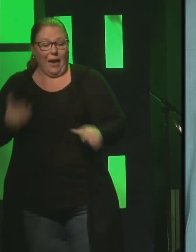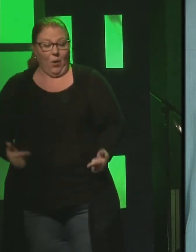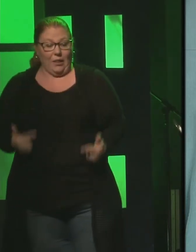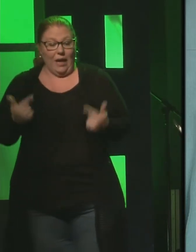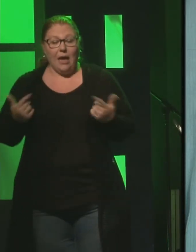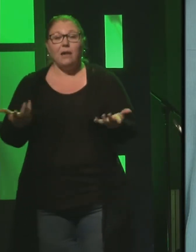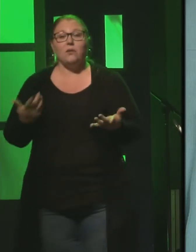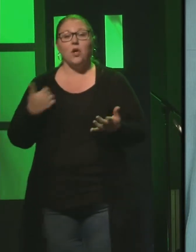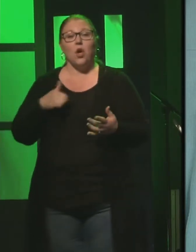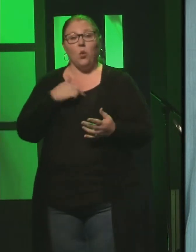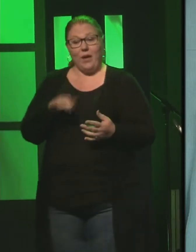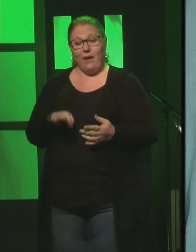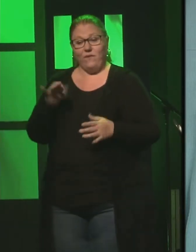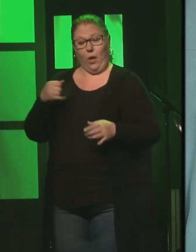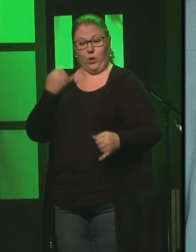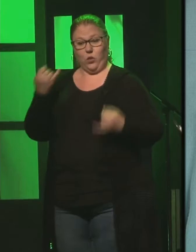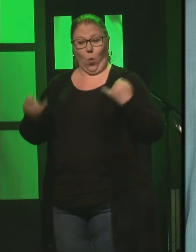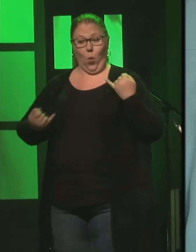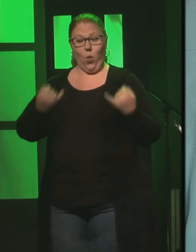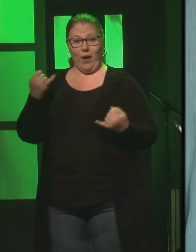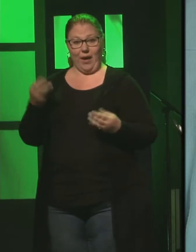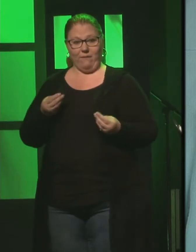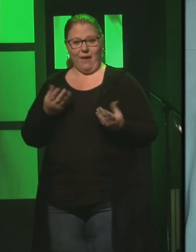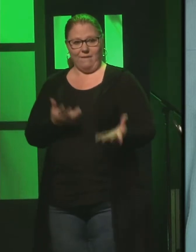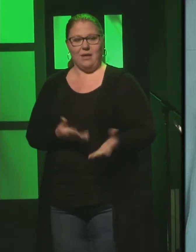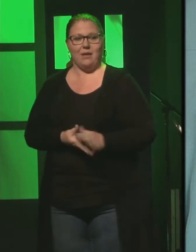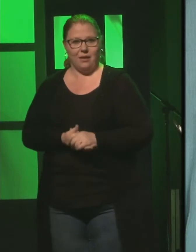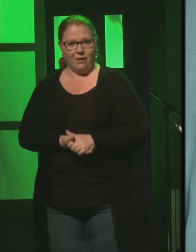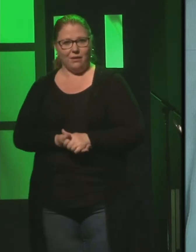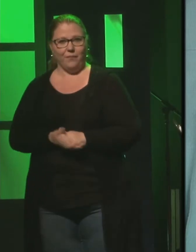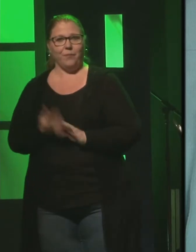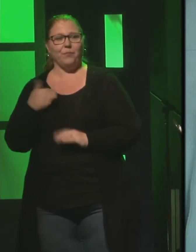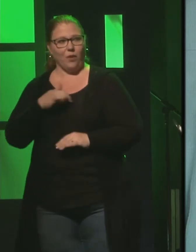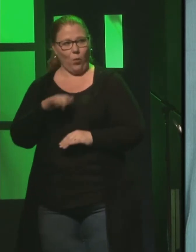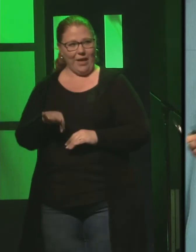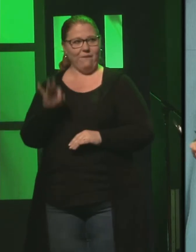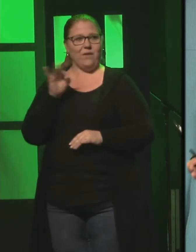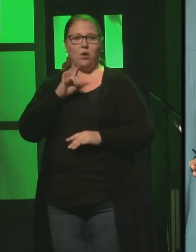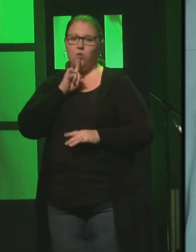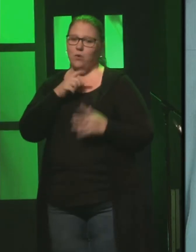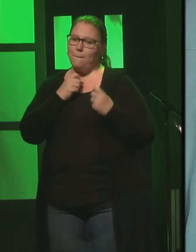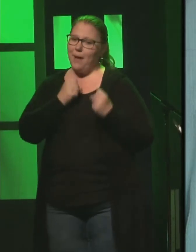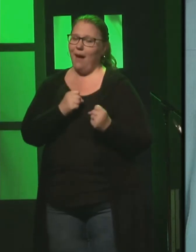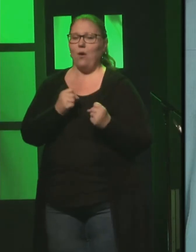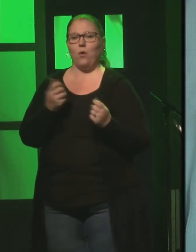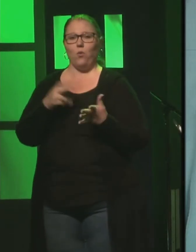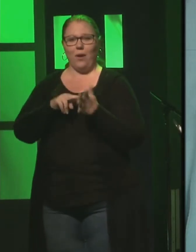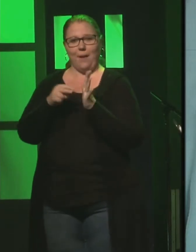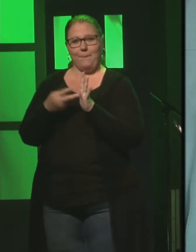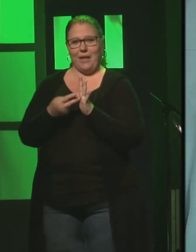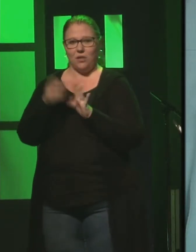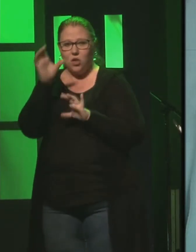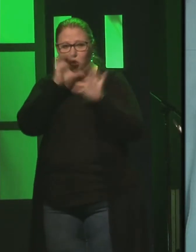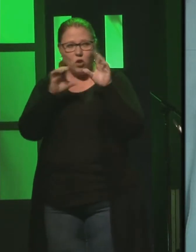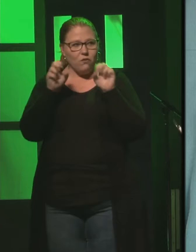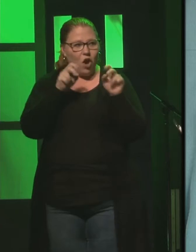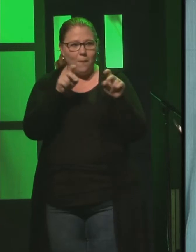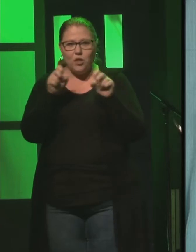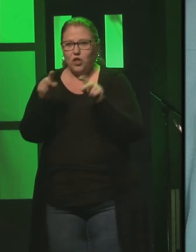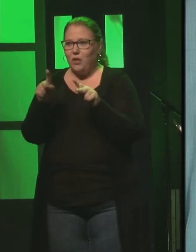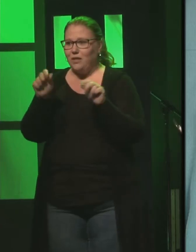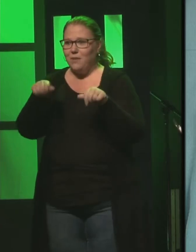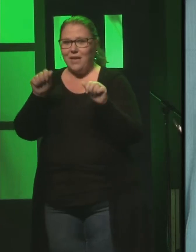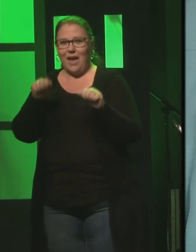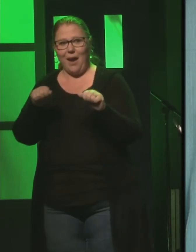is we have found the joy of giving. We found this real power in what it means to look for opportunities to be able